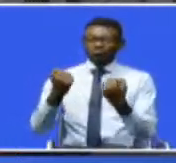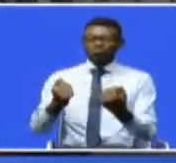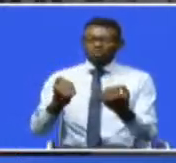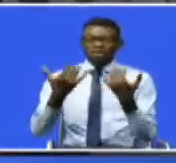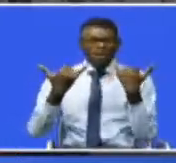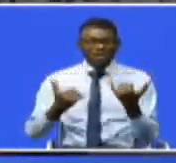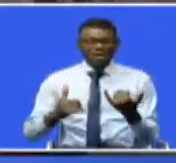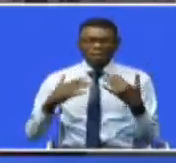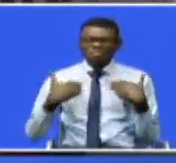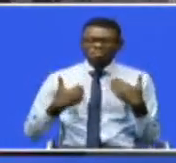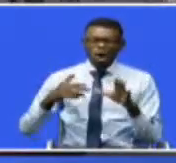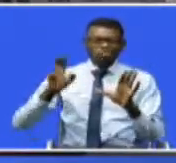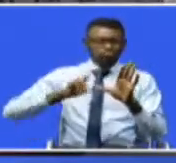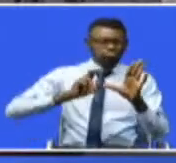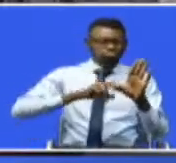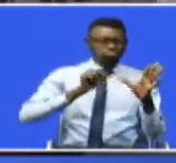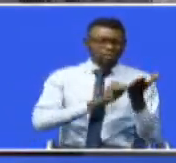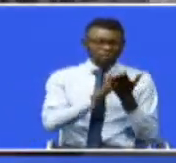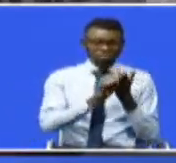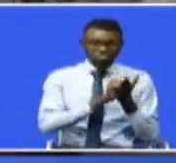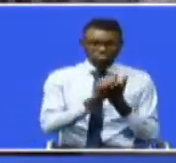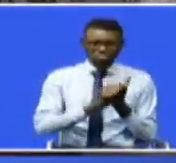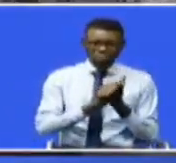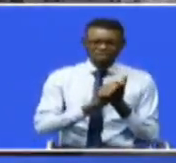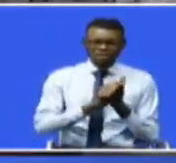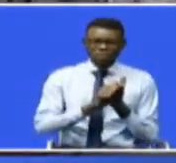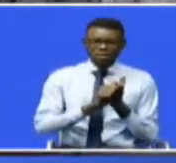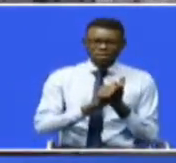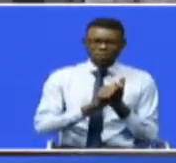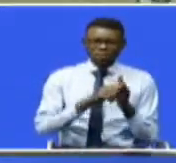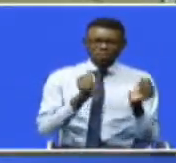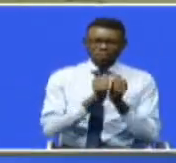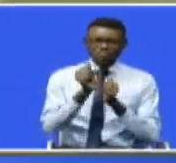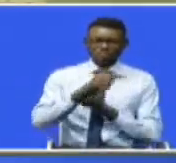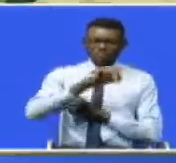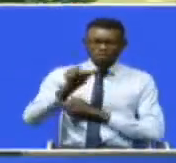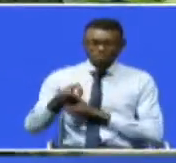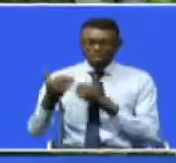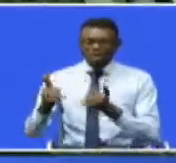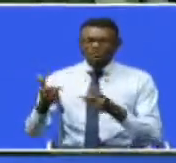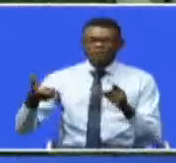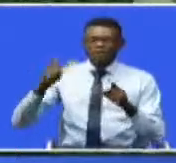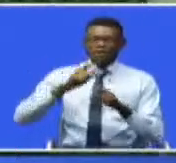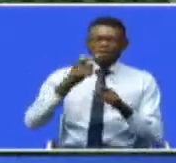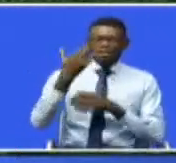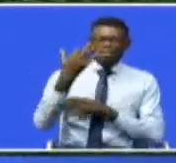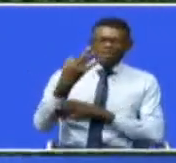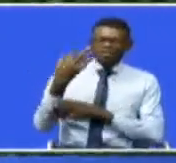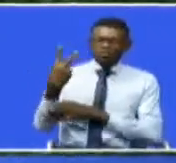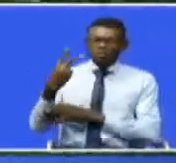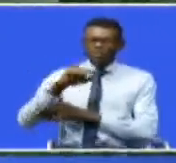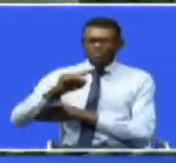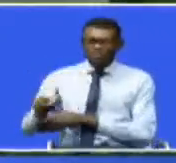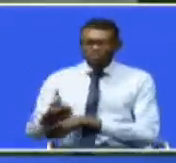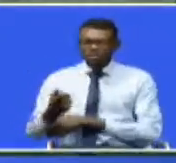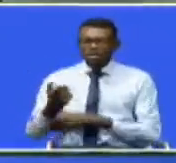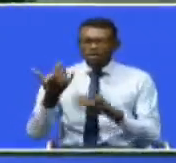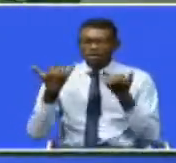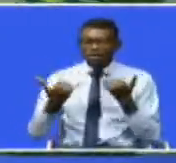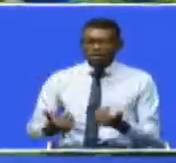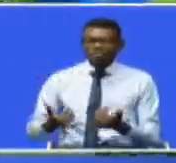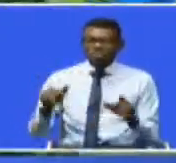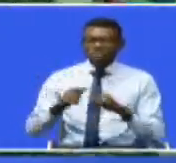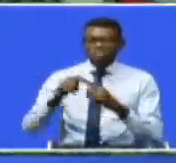Ongeza idadi ya abiria wa gari moshi kutoka 15,000 kwa siku hadi takriban abiria 32,000 kwa wakati huu na